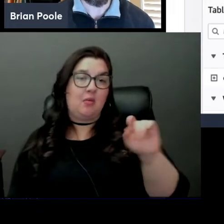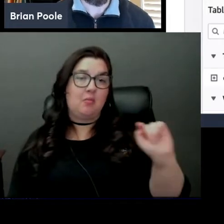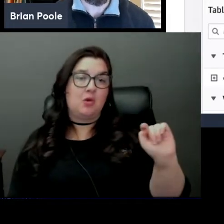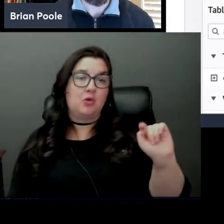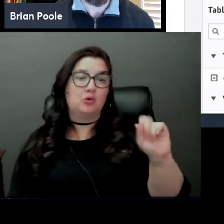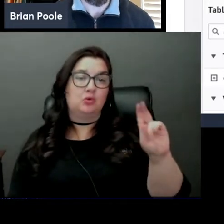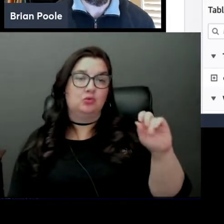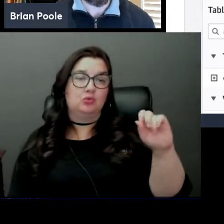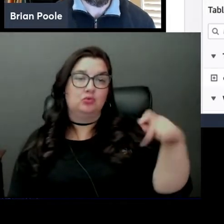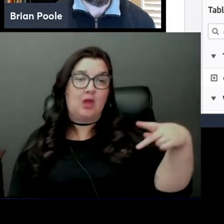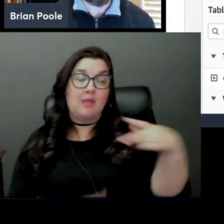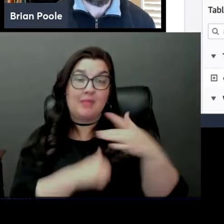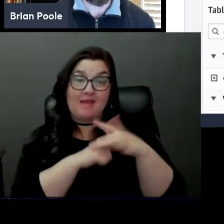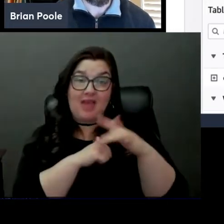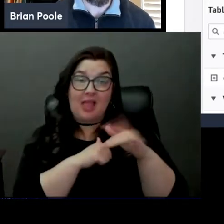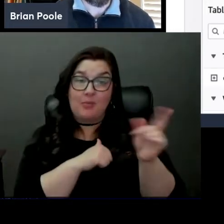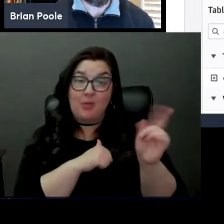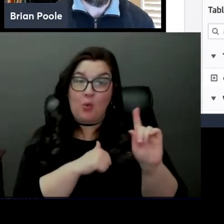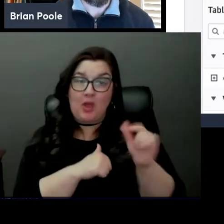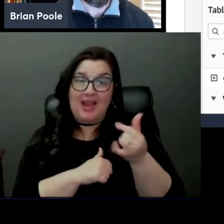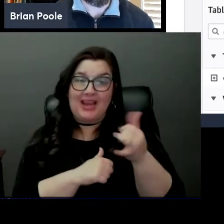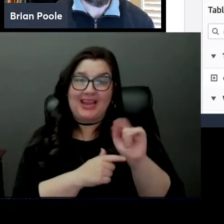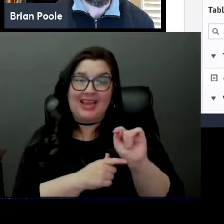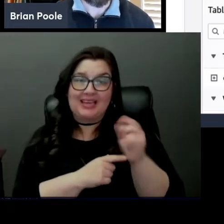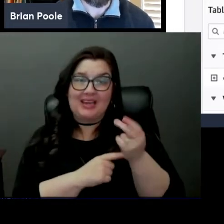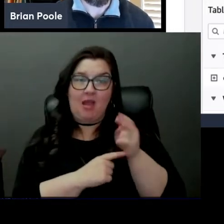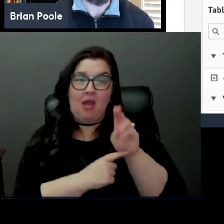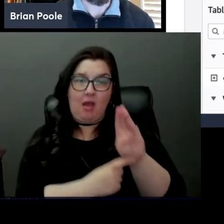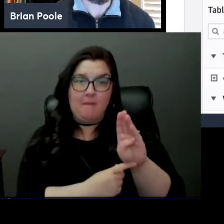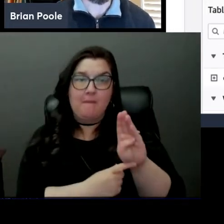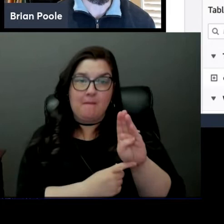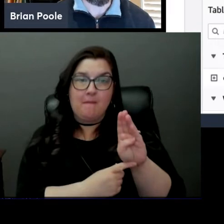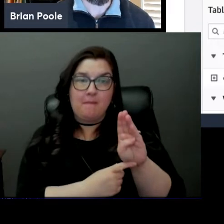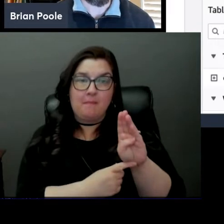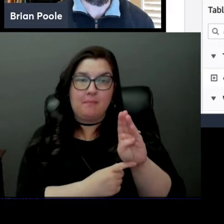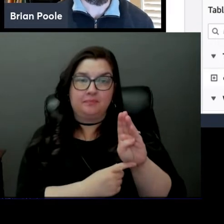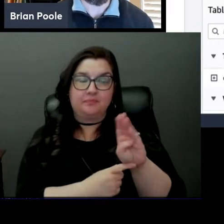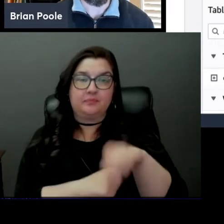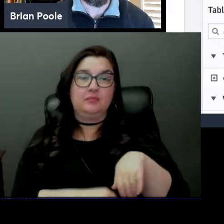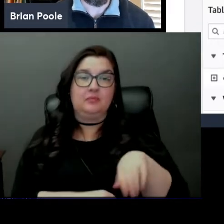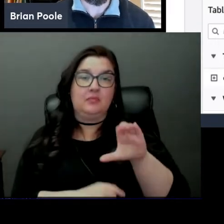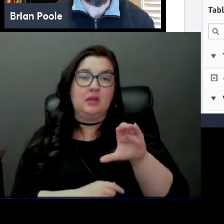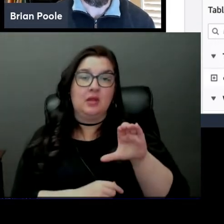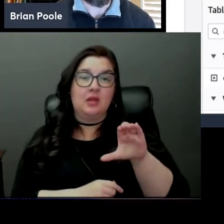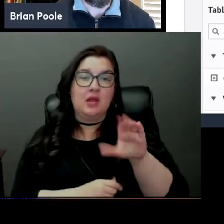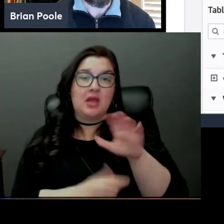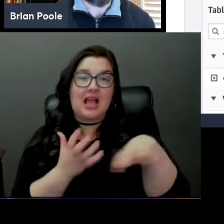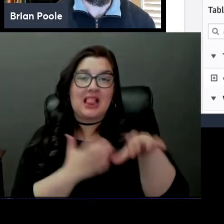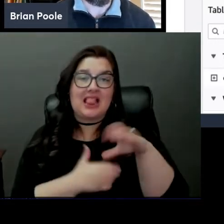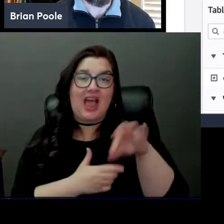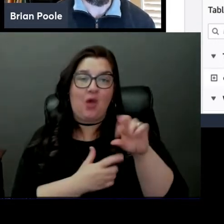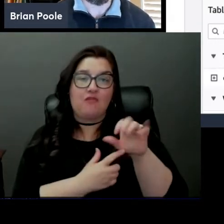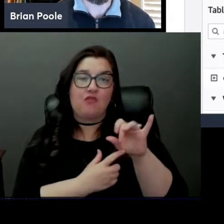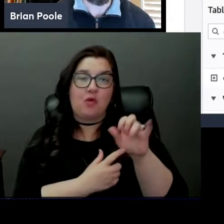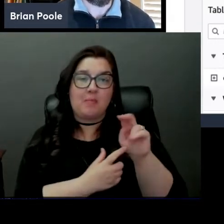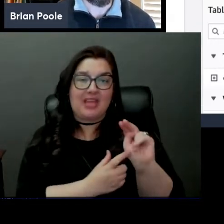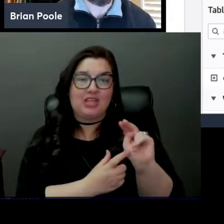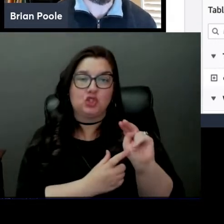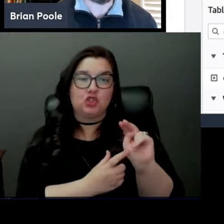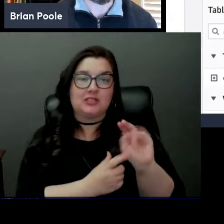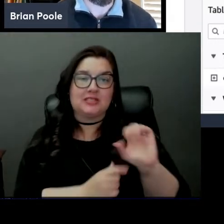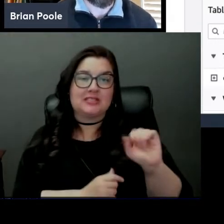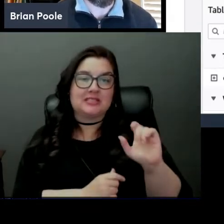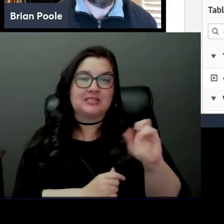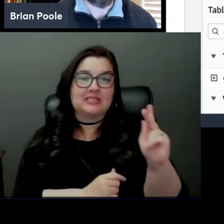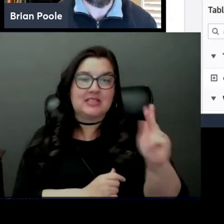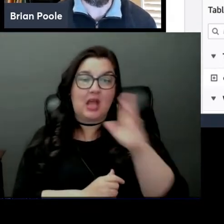And what it does is it will help you. It's a CloudFormation stack to help you set up a quick start